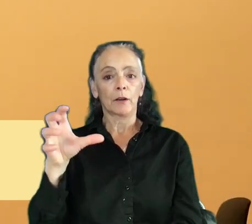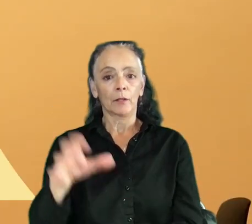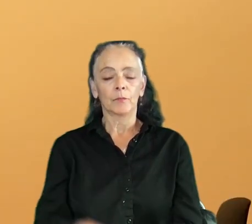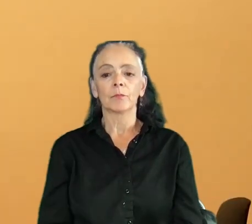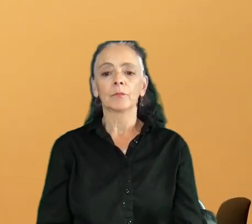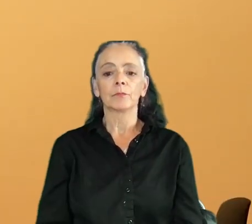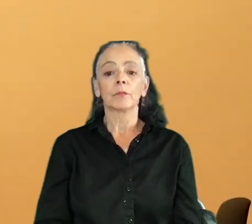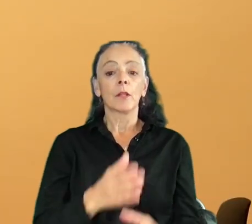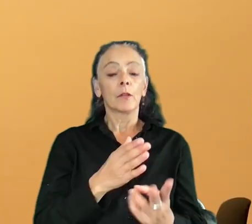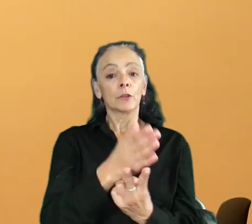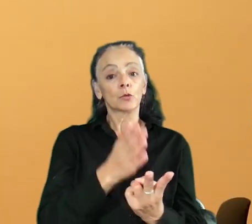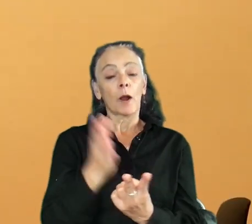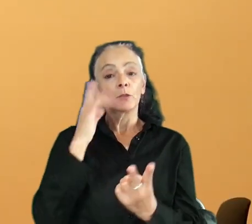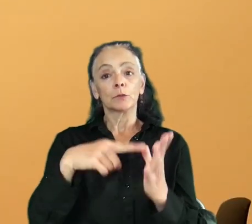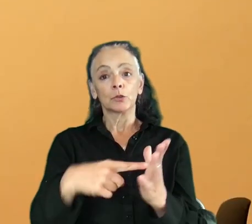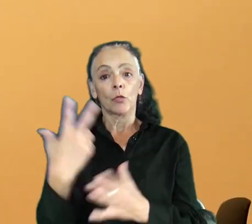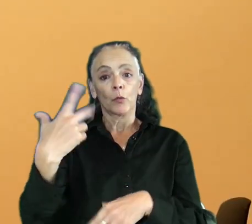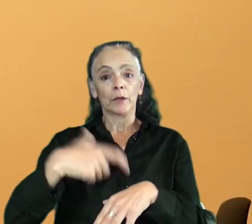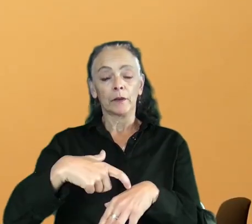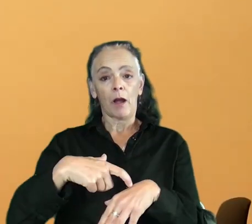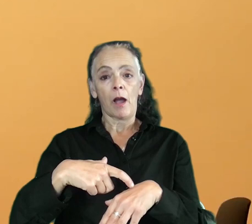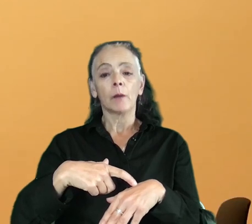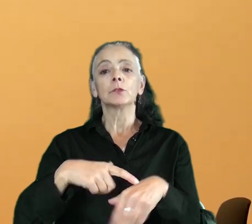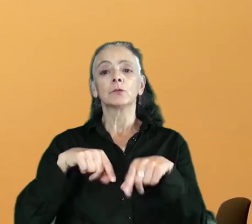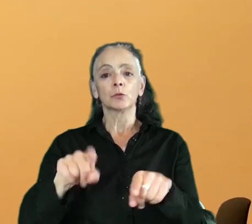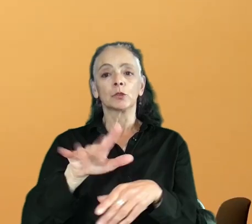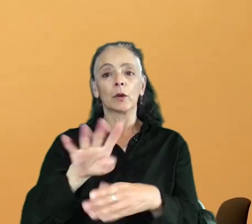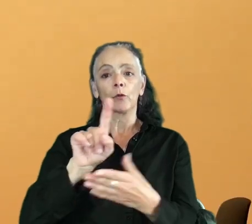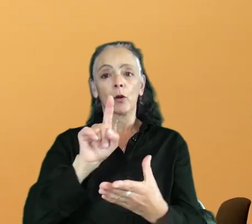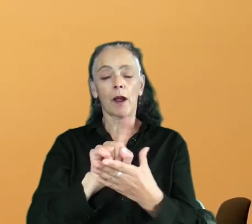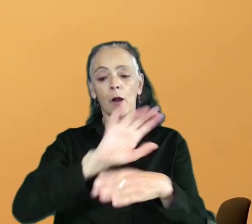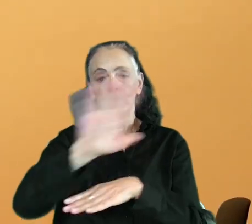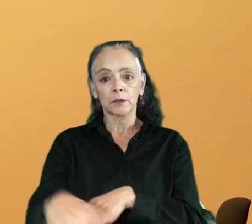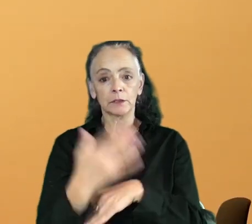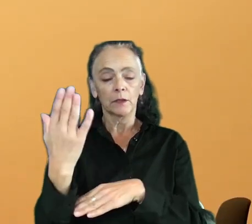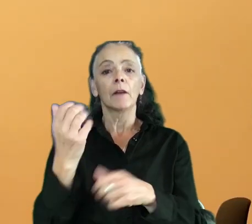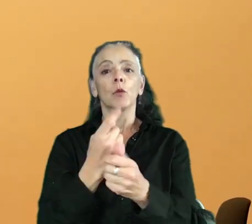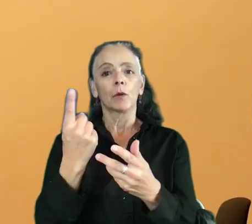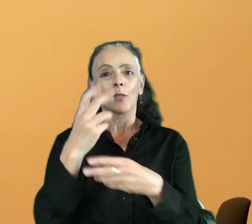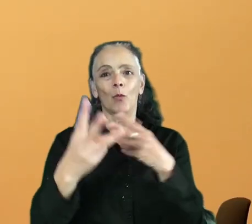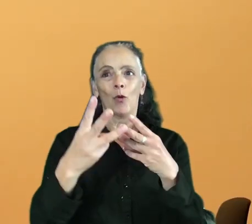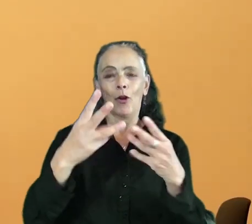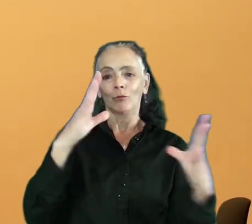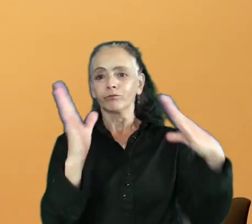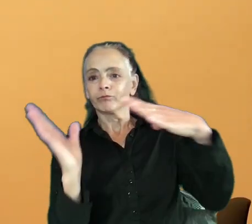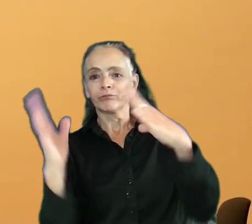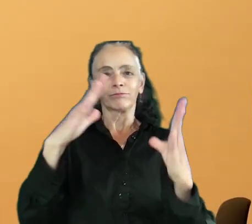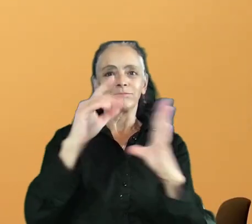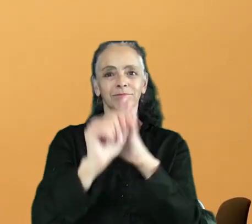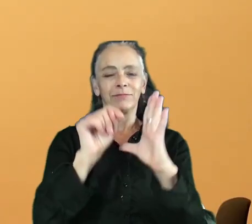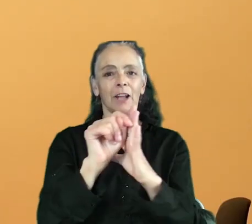tracks are shown three times in a span of 24 hours so everyone in the world can choose the best time to view this